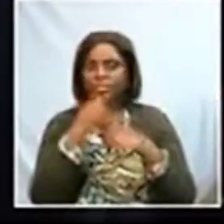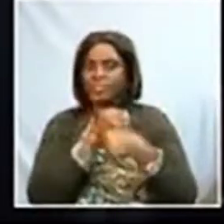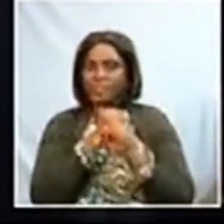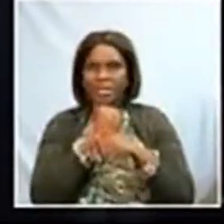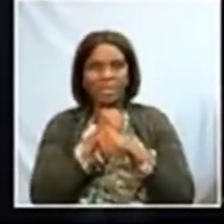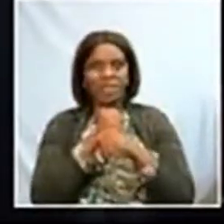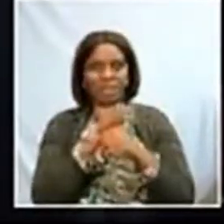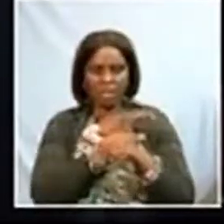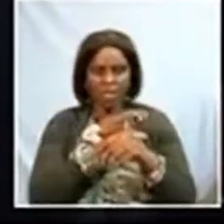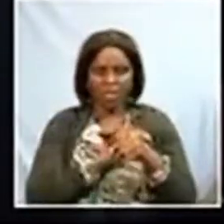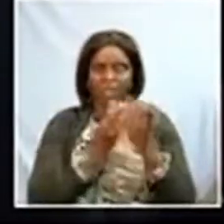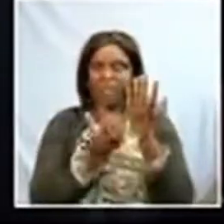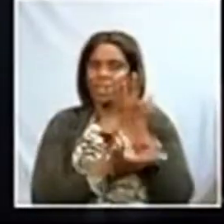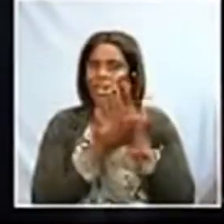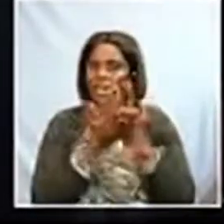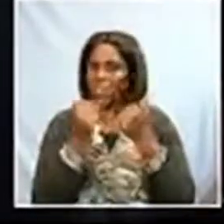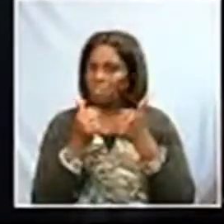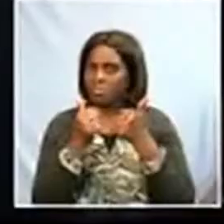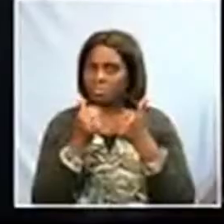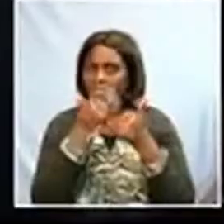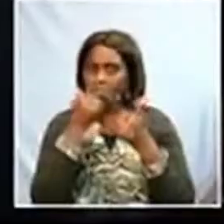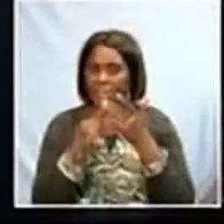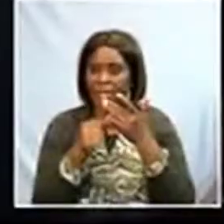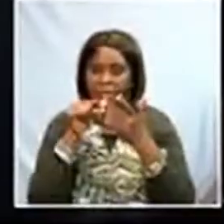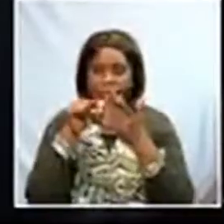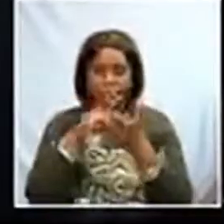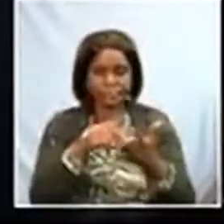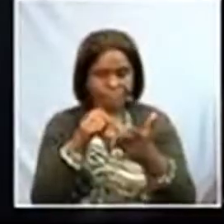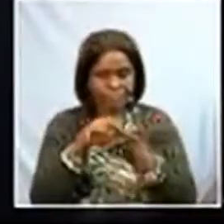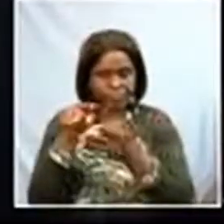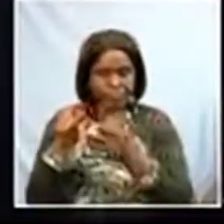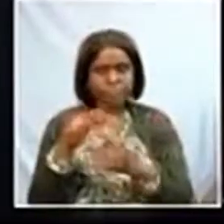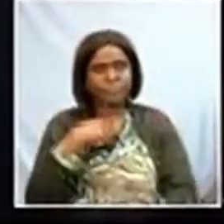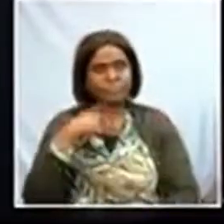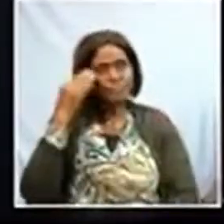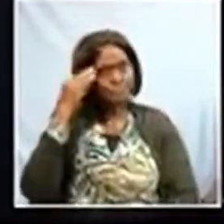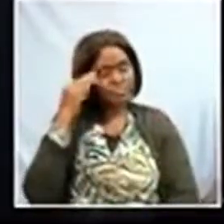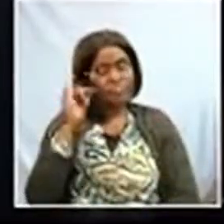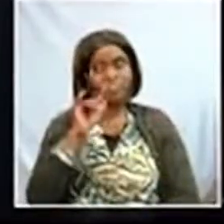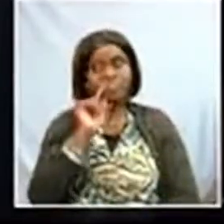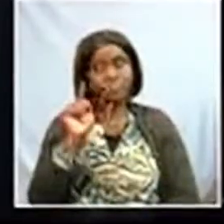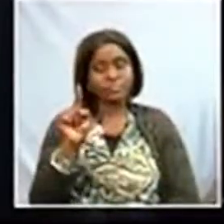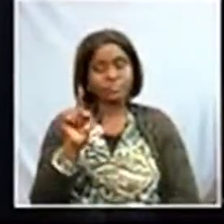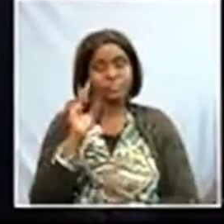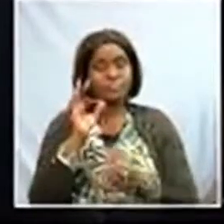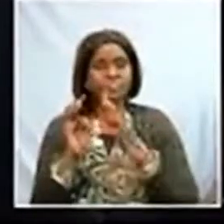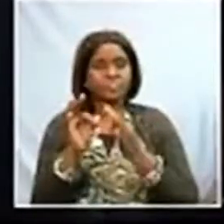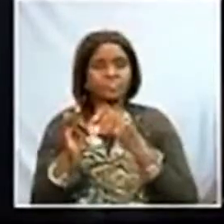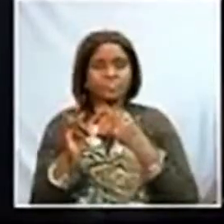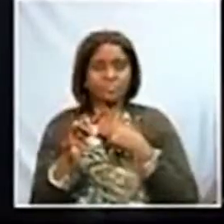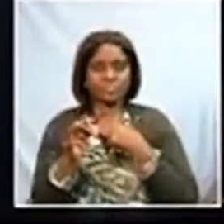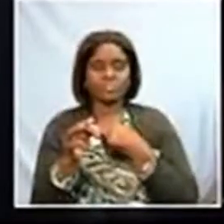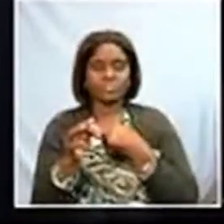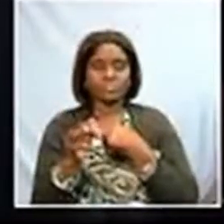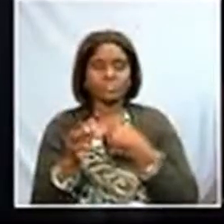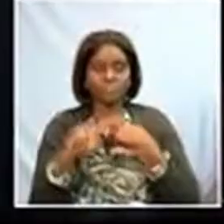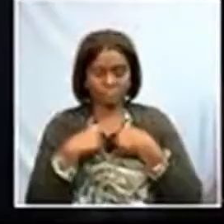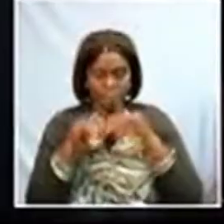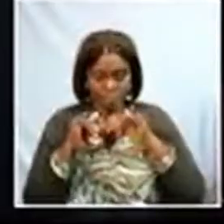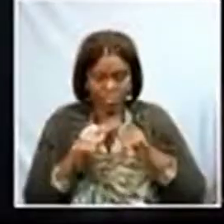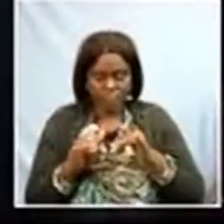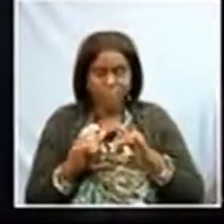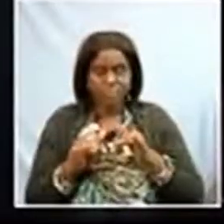contractors. There must be siting of these boreholes. I know that for sure that if where I'm